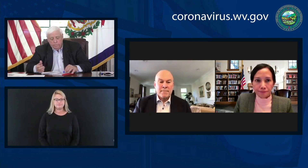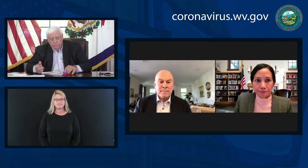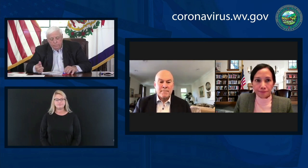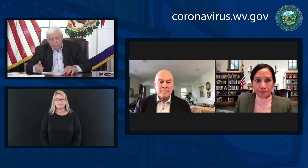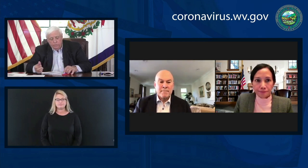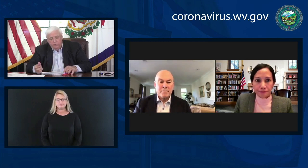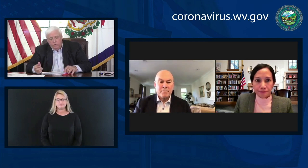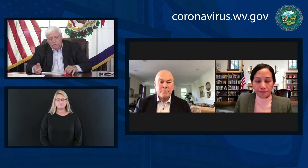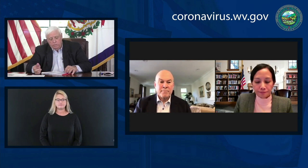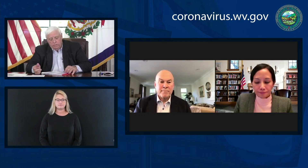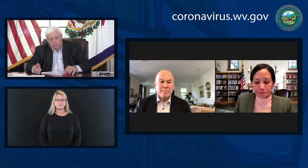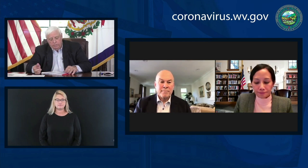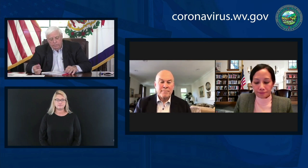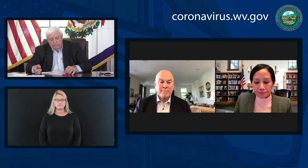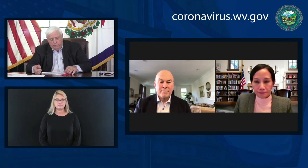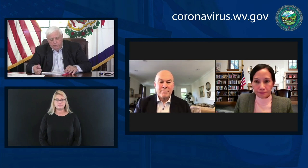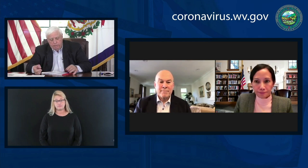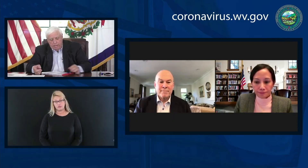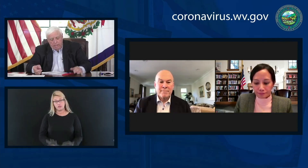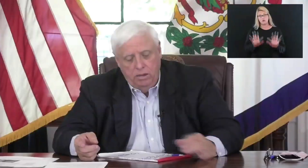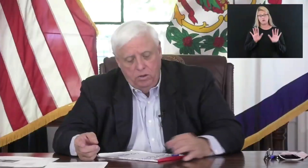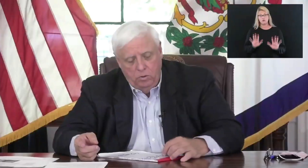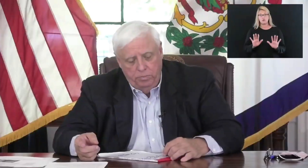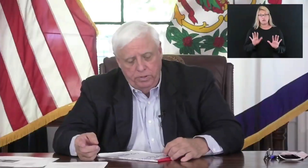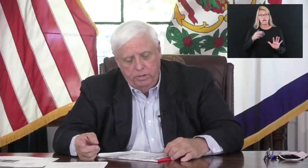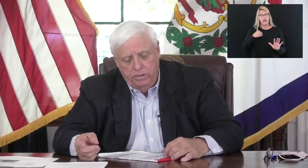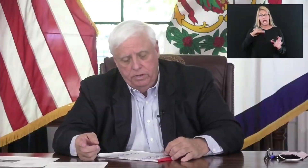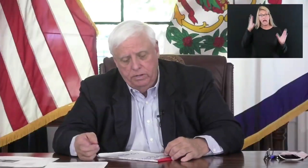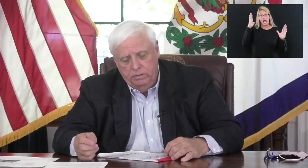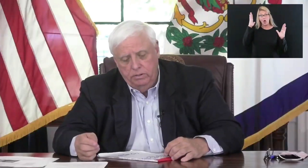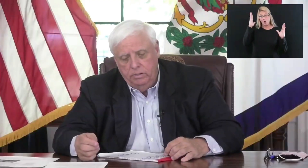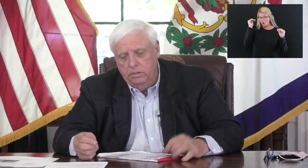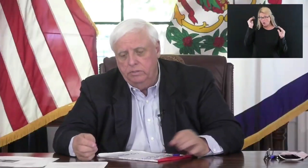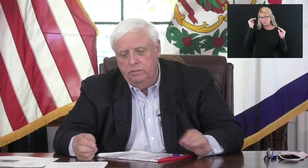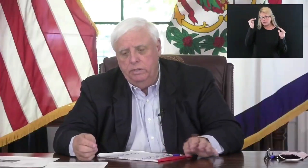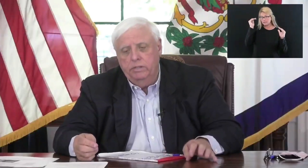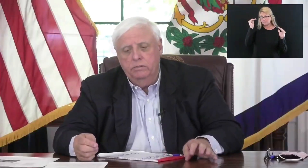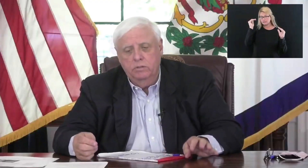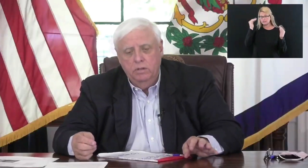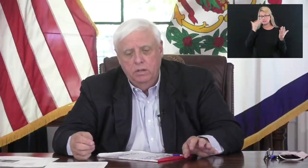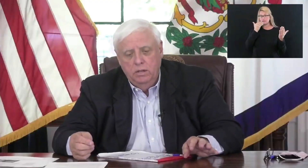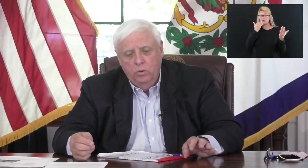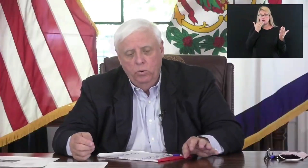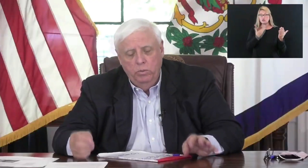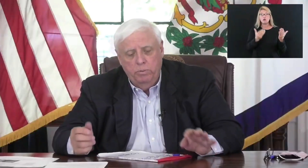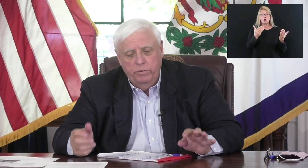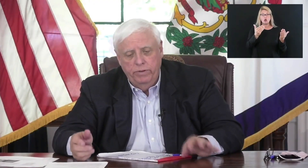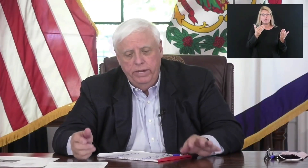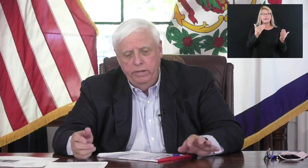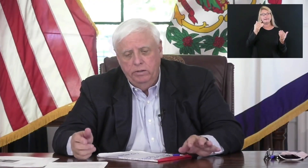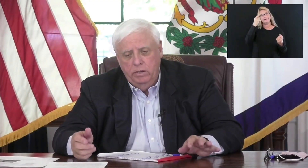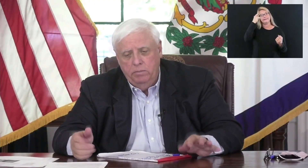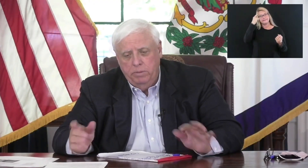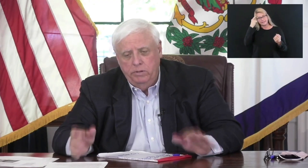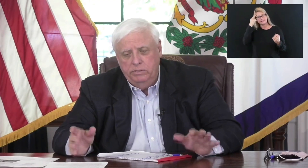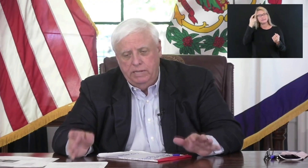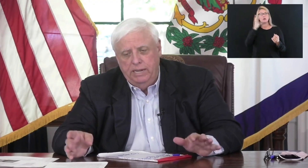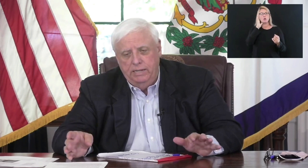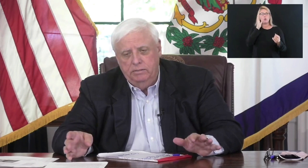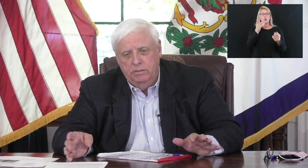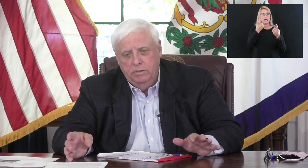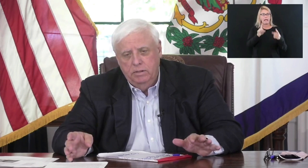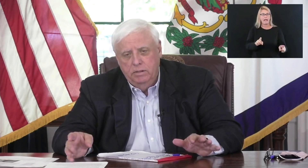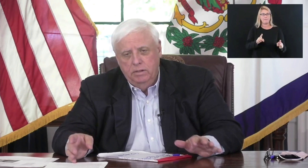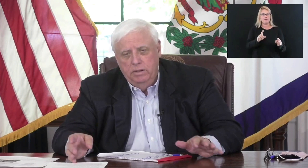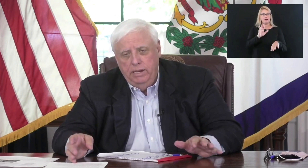Well, first and foremost, let me just say this. I hope that good sense will prevail on both